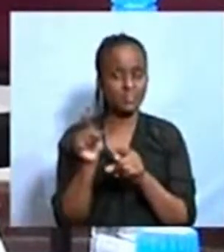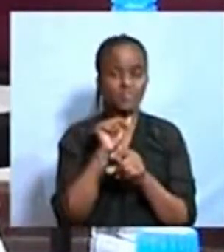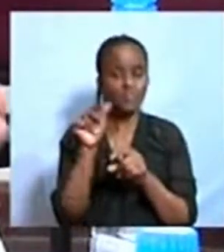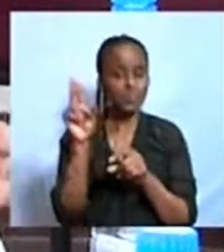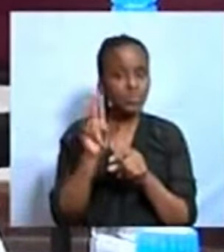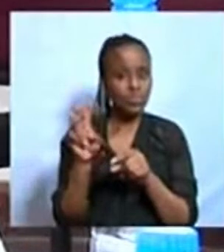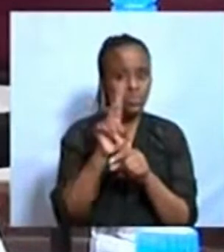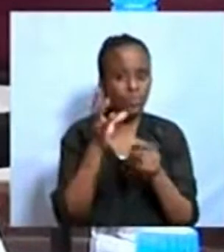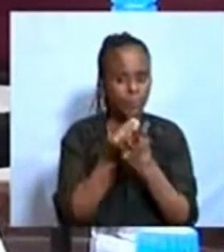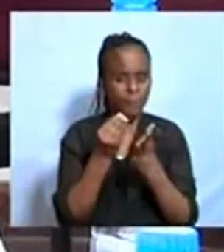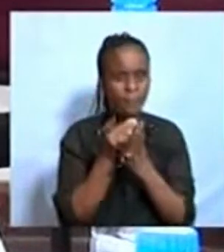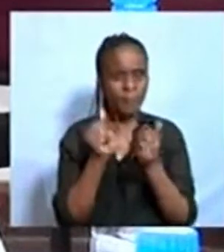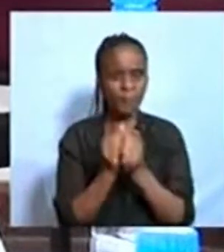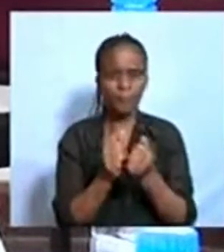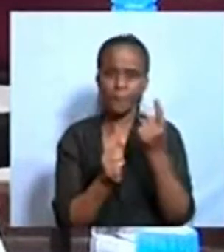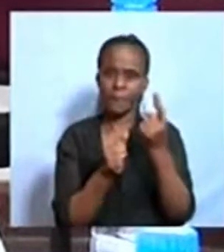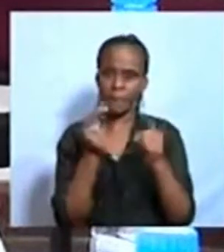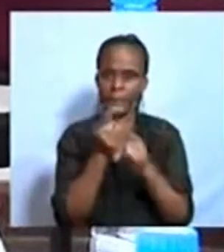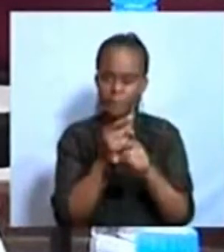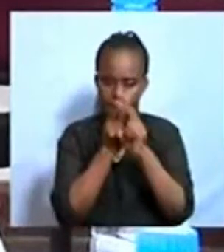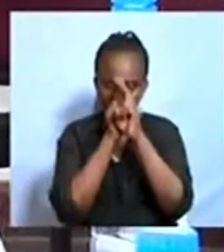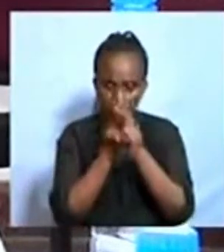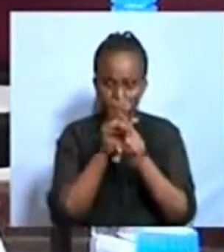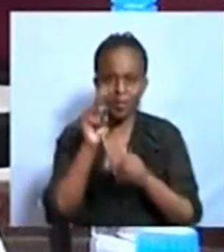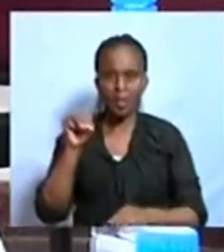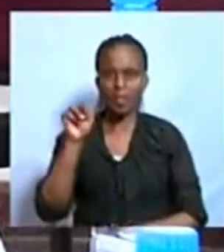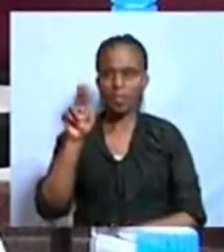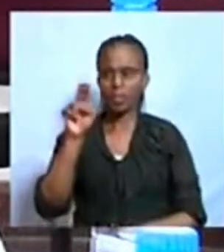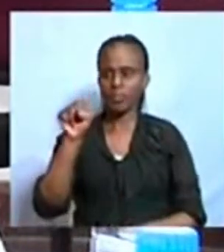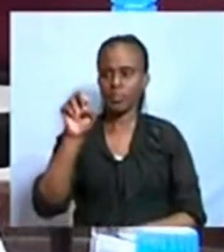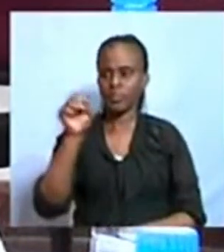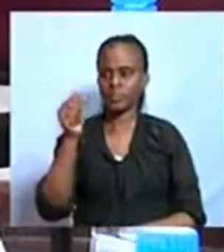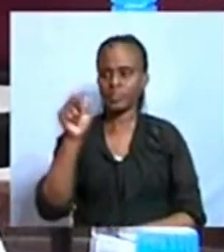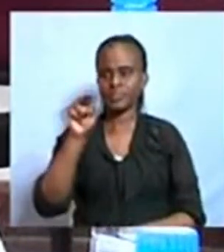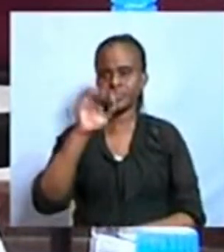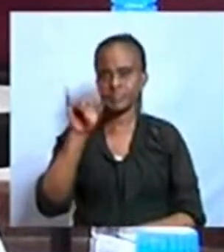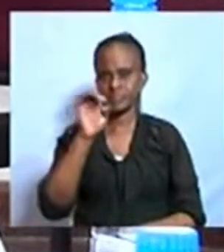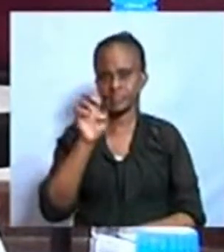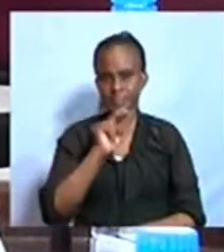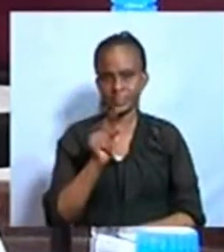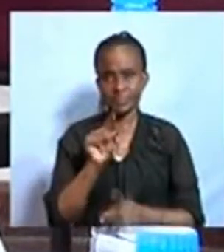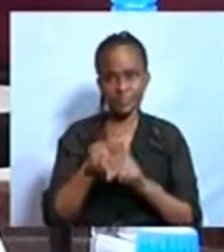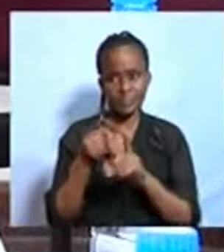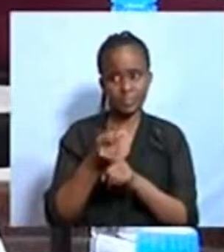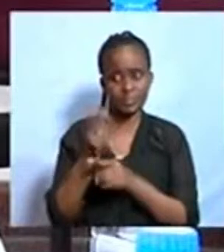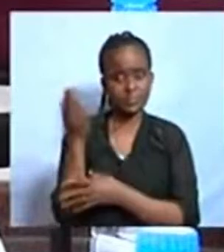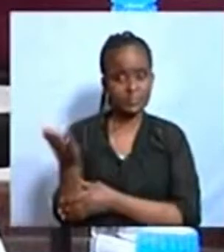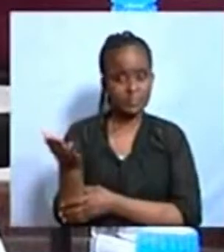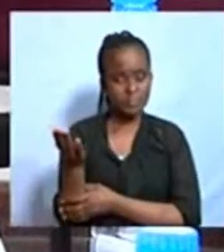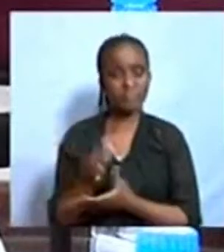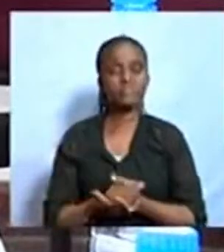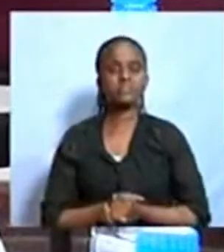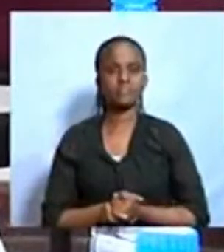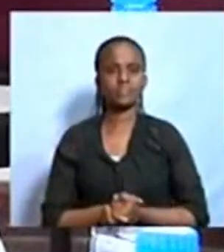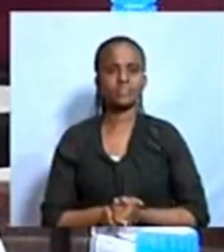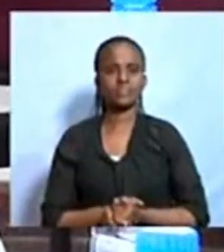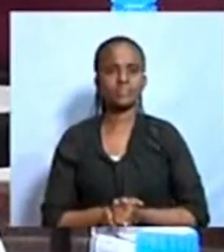funds, including the one, I think, from Honorable Musanje. So perhaps we could start from there.